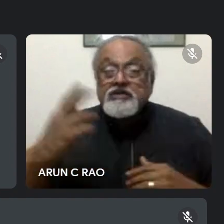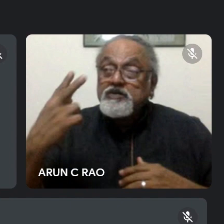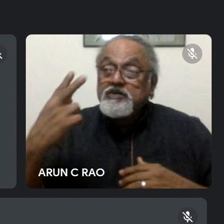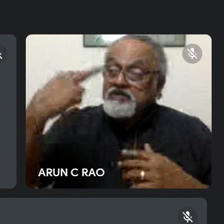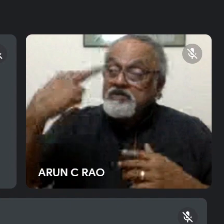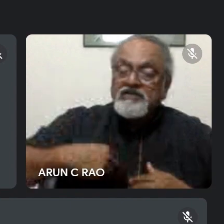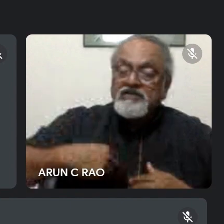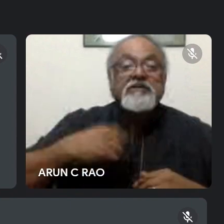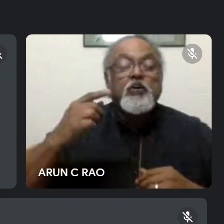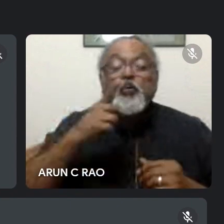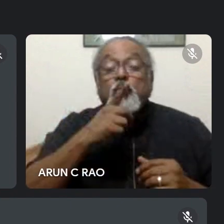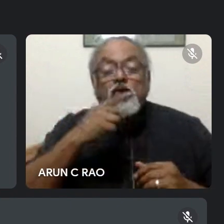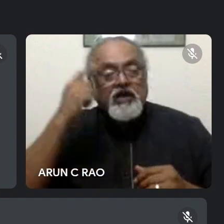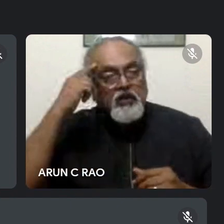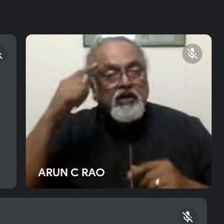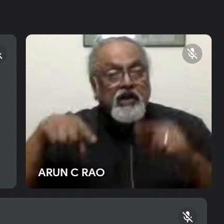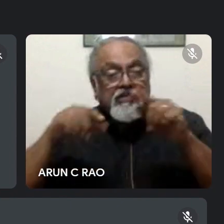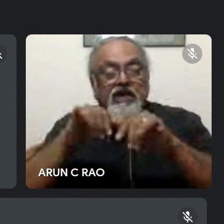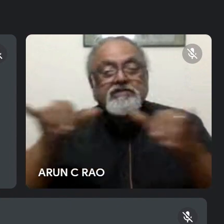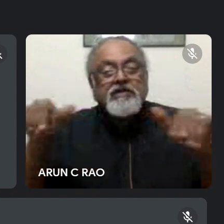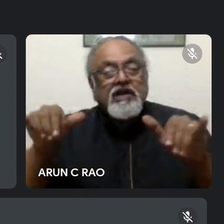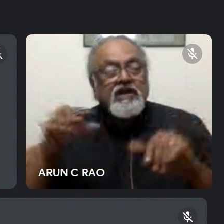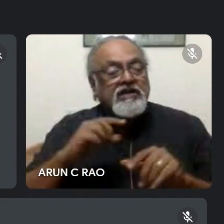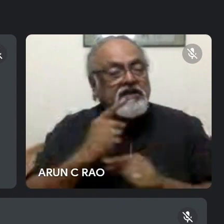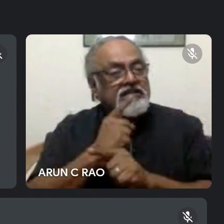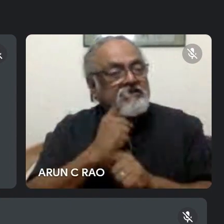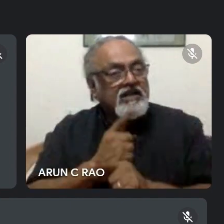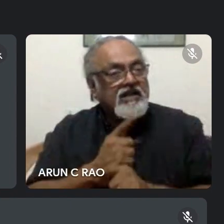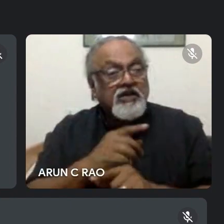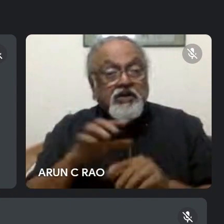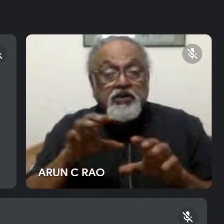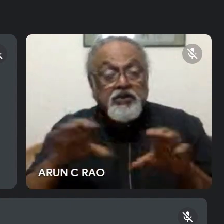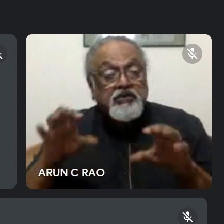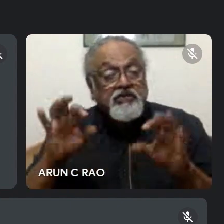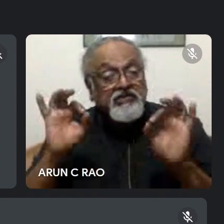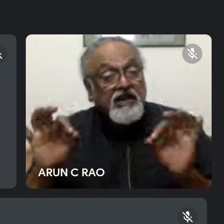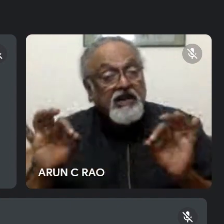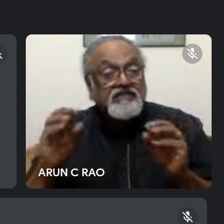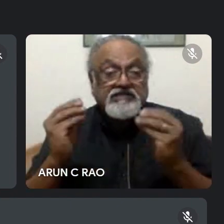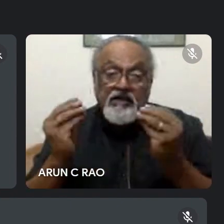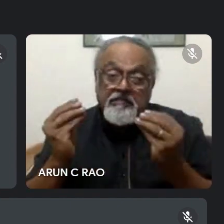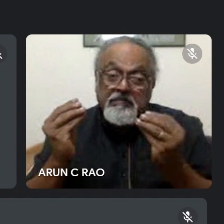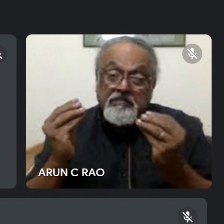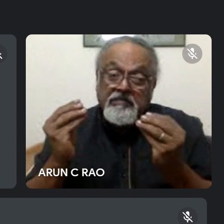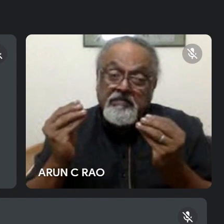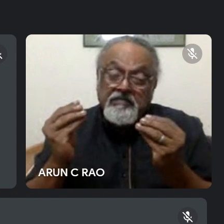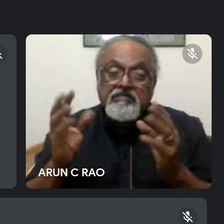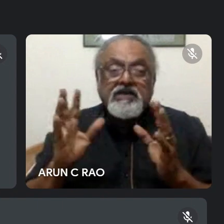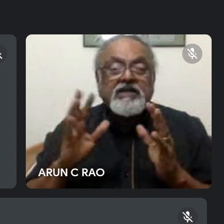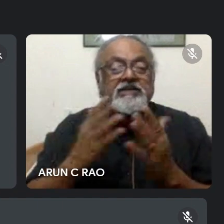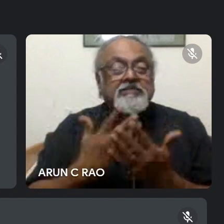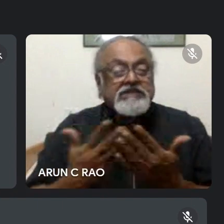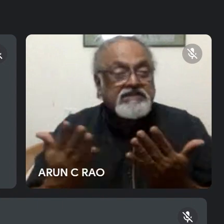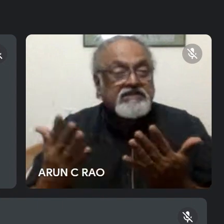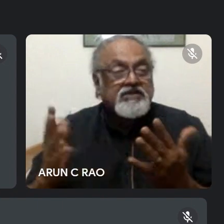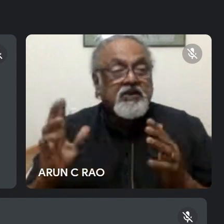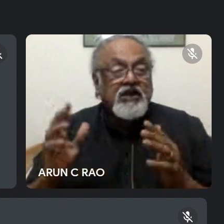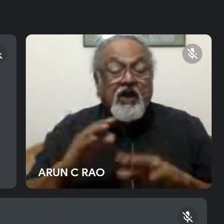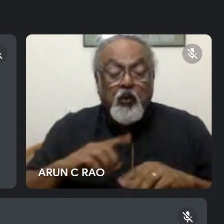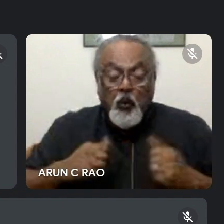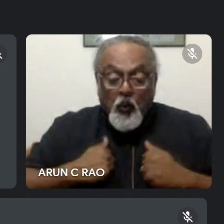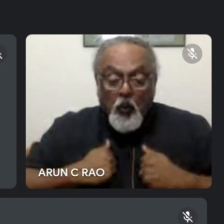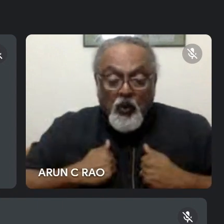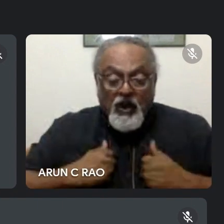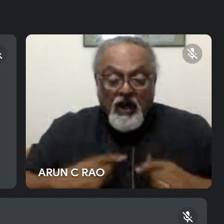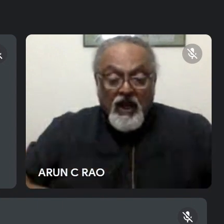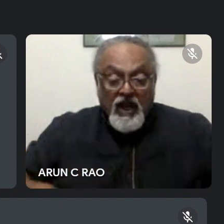neurotypical person. No offense to some of the neurotypical teachers, I think y'all do a fantastic job, but there are certain things in lived experiences